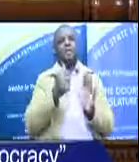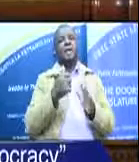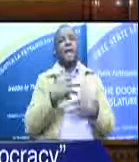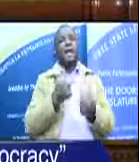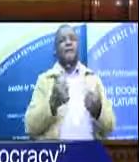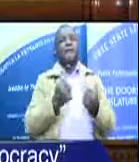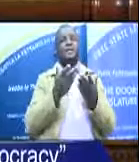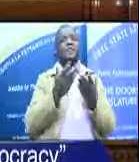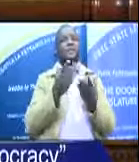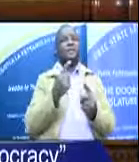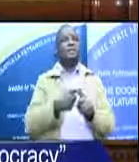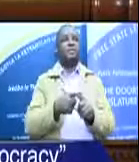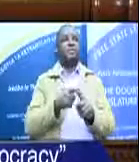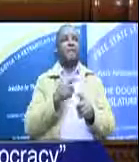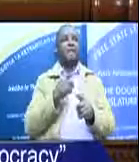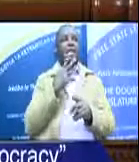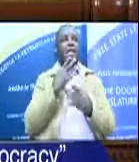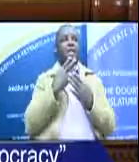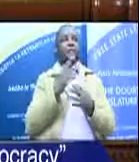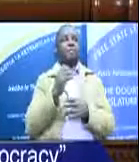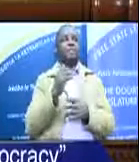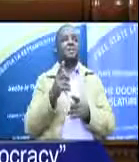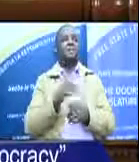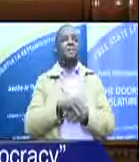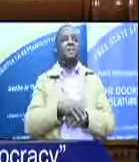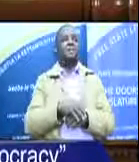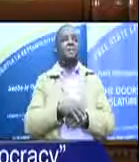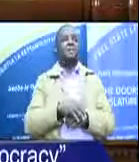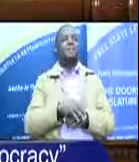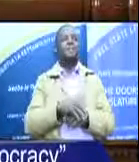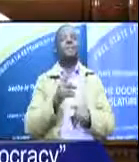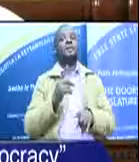Health Services and Training.